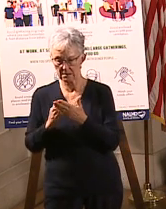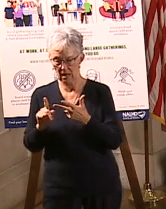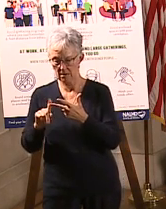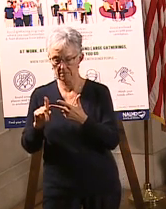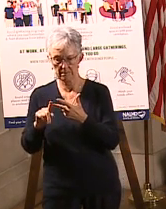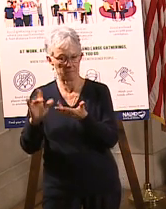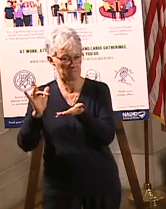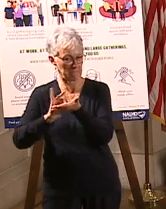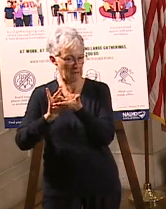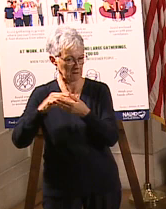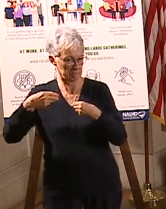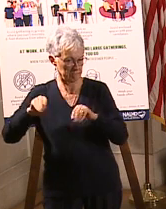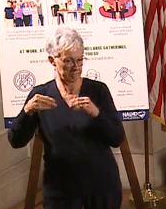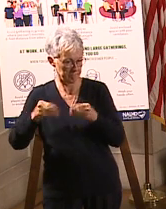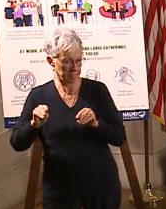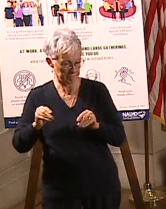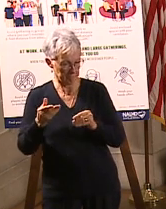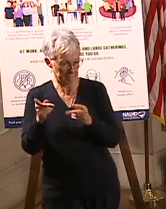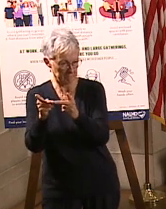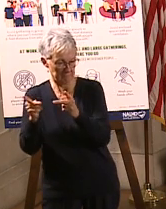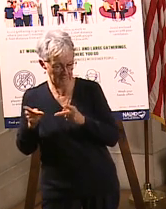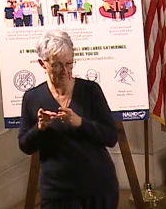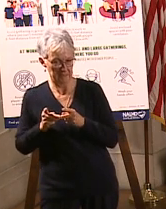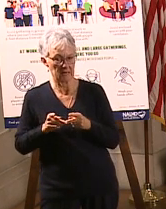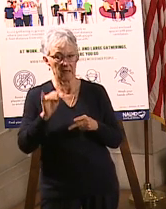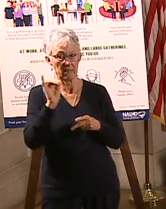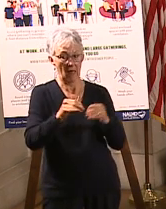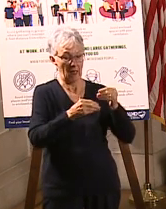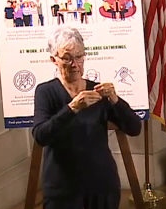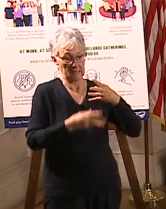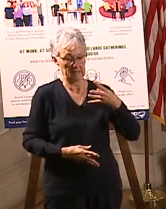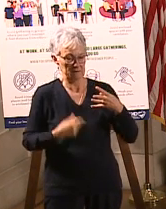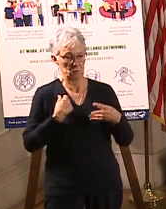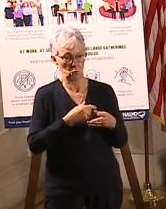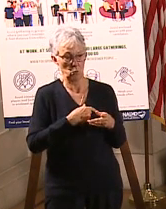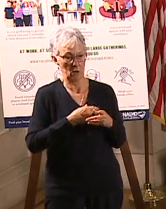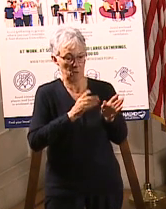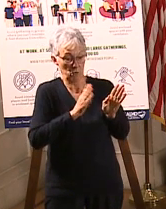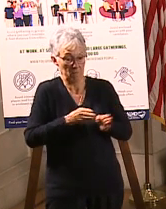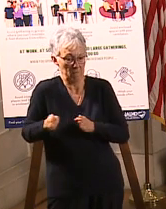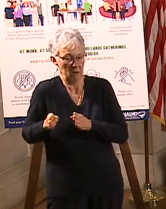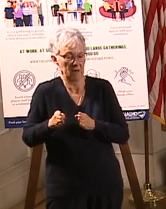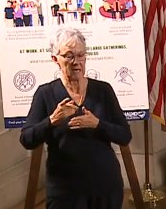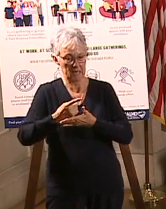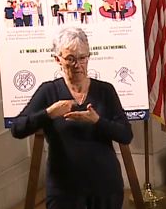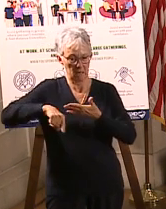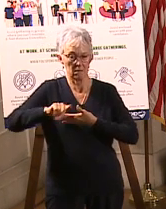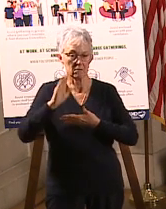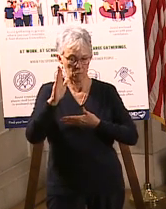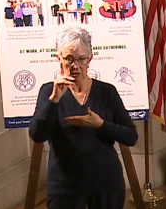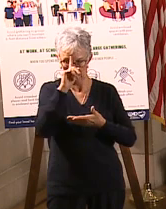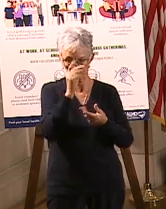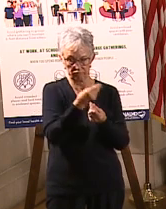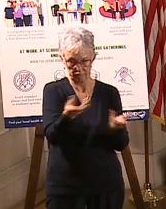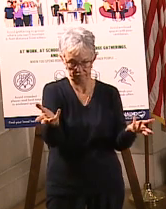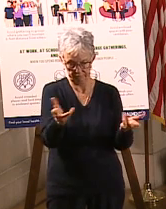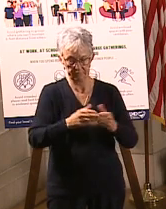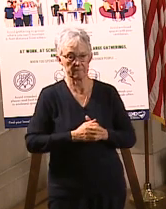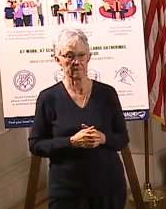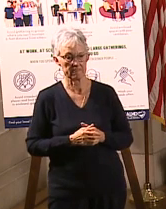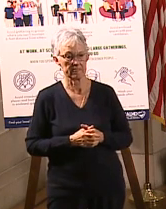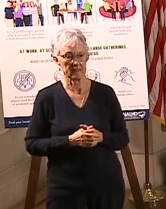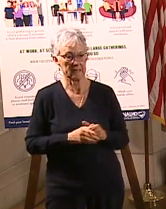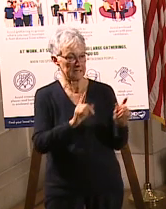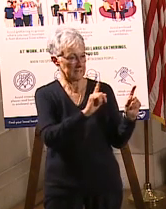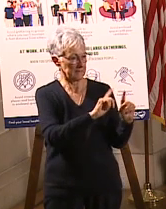those providers and are hoping to have this available to the public next week. Local health departments have information on their websites and Facebook